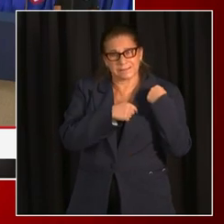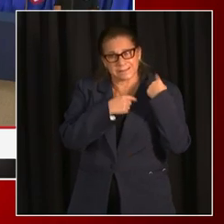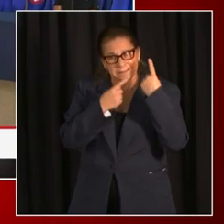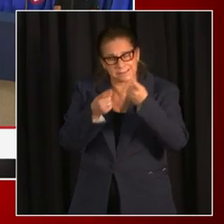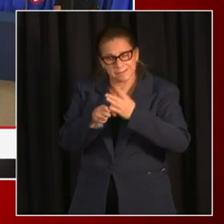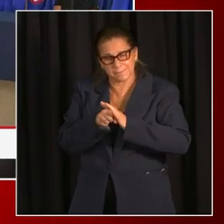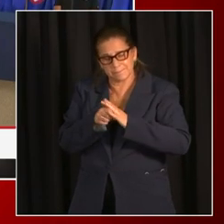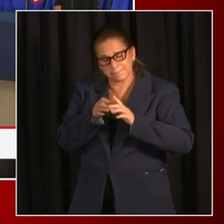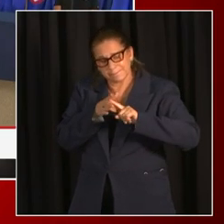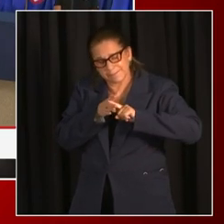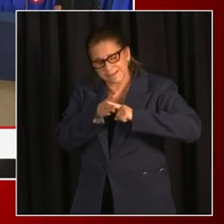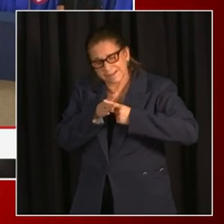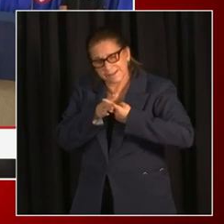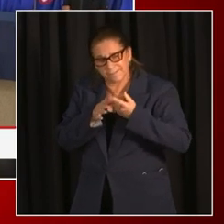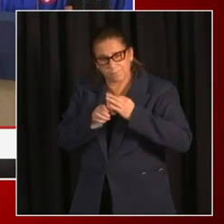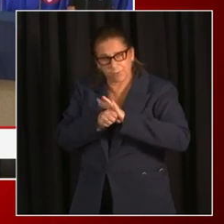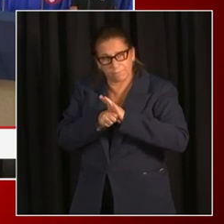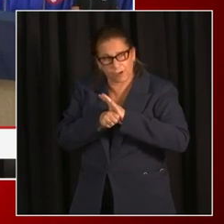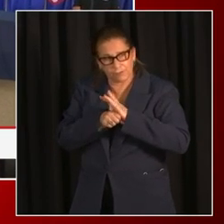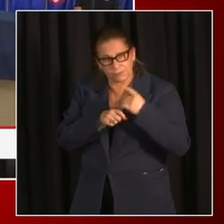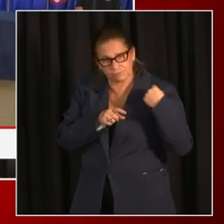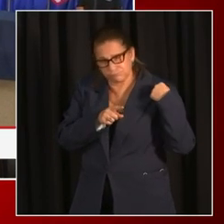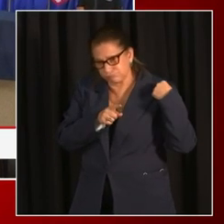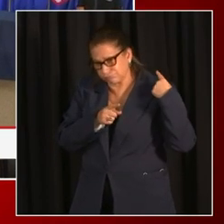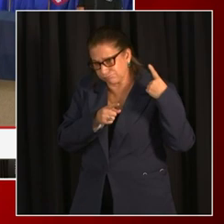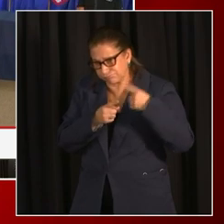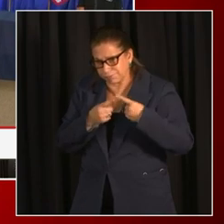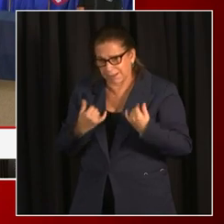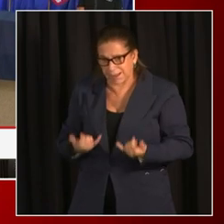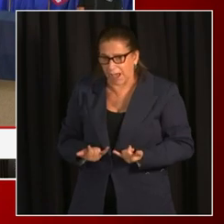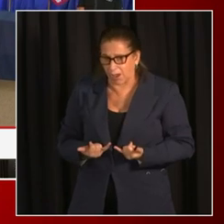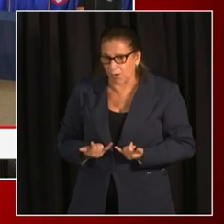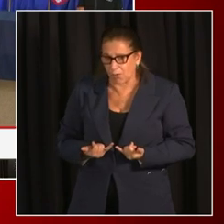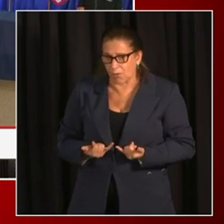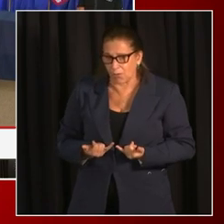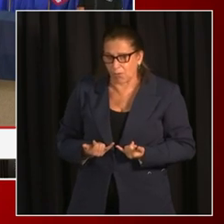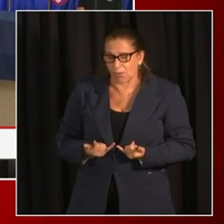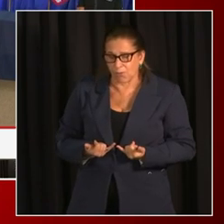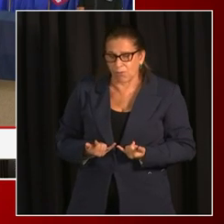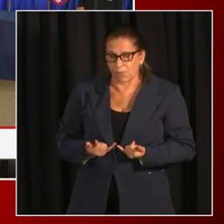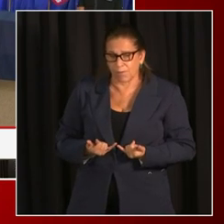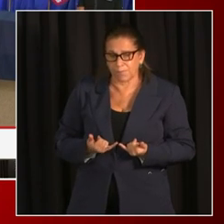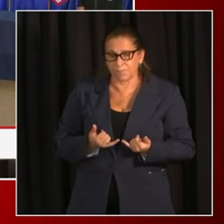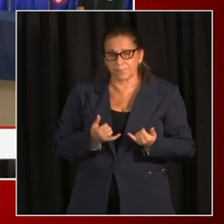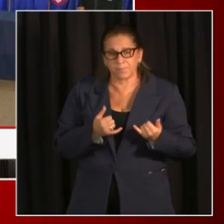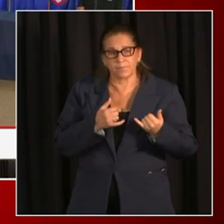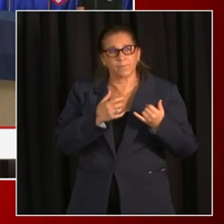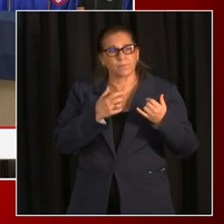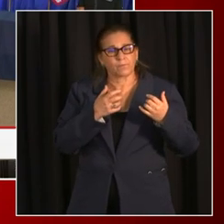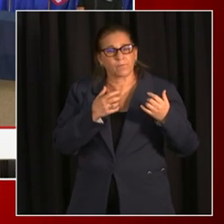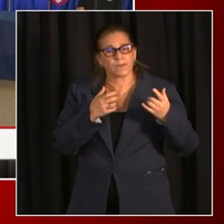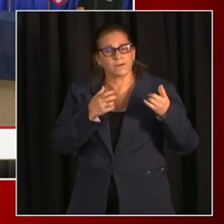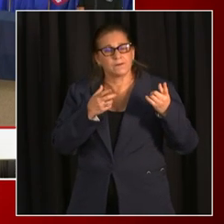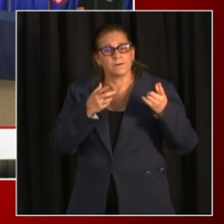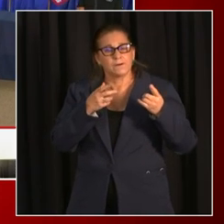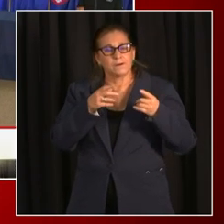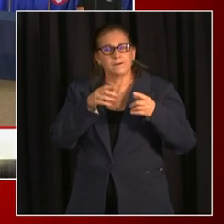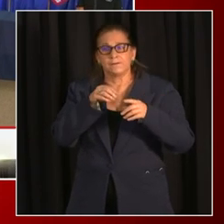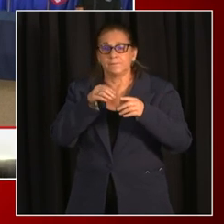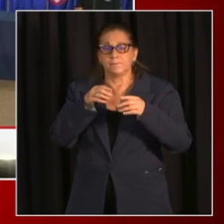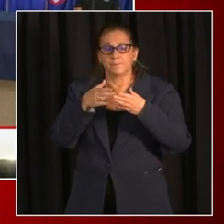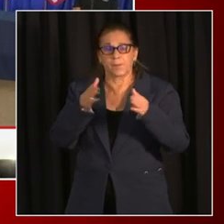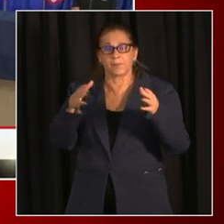closely sectors that have been agreed upon in public health as some of the highest risk sectors, such